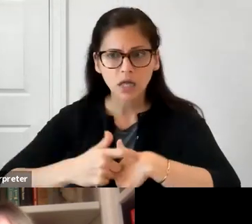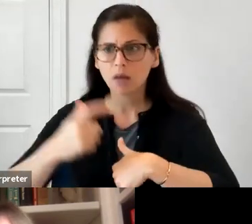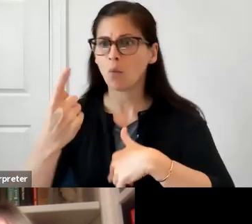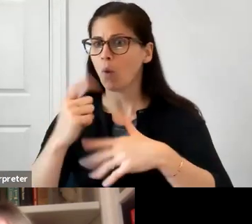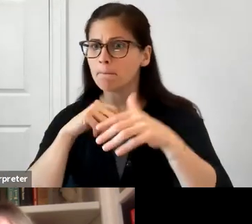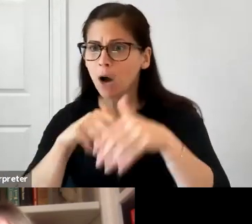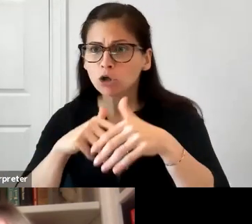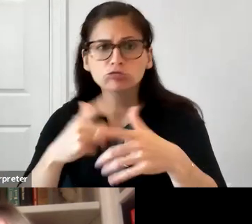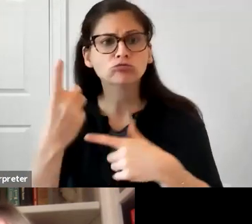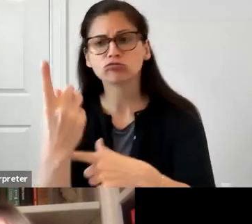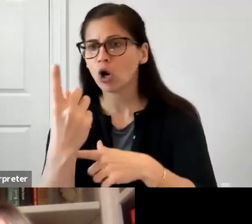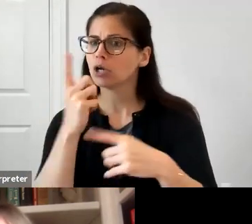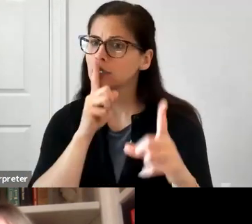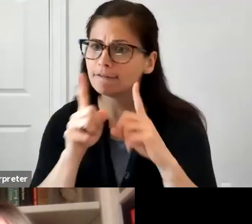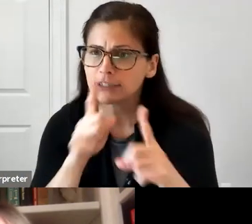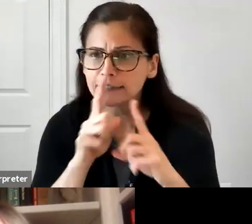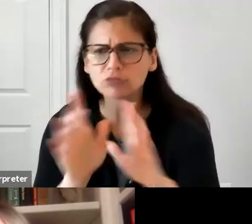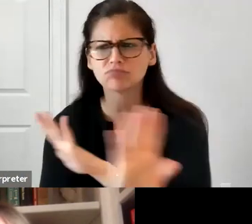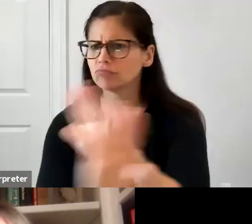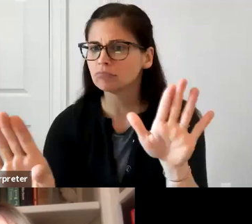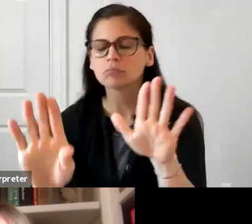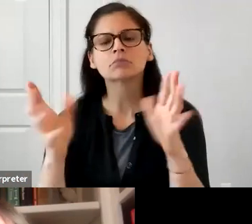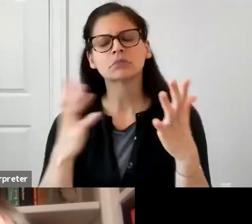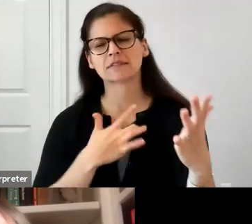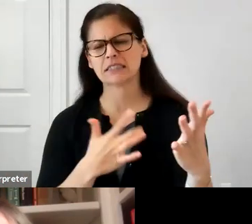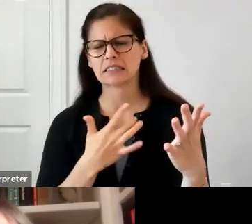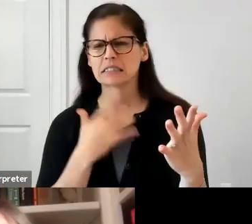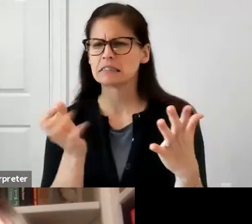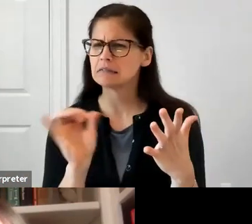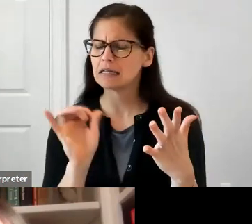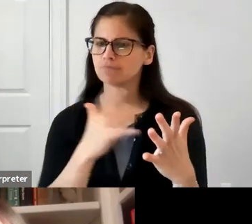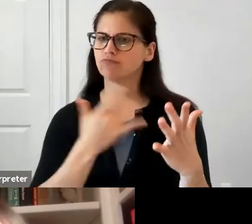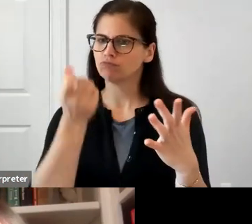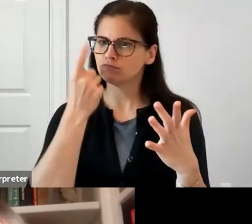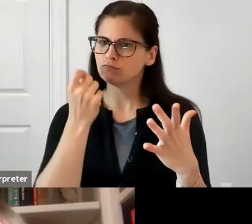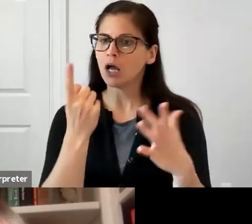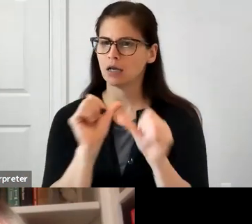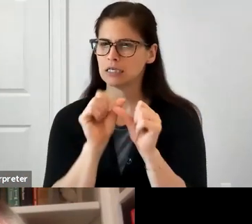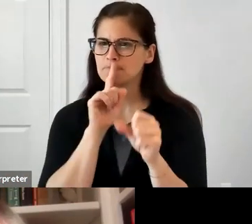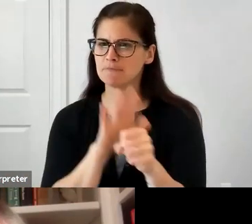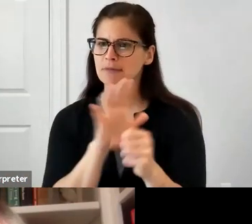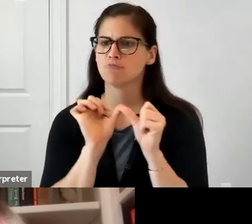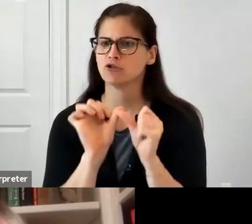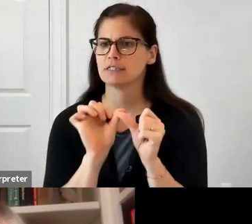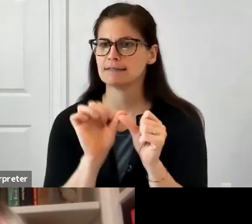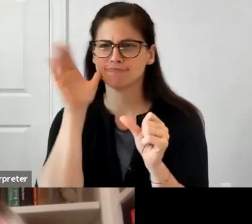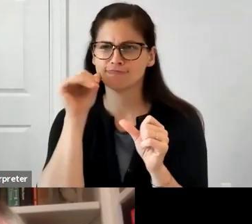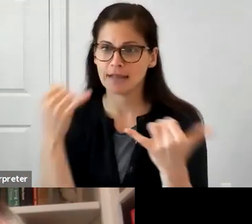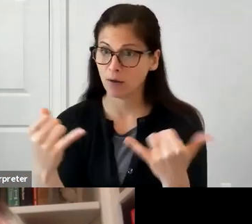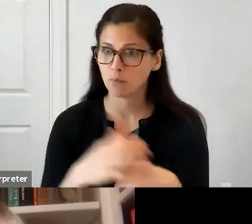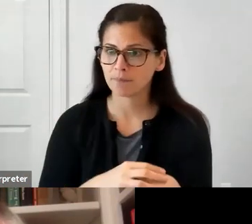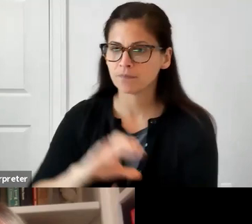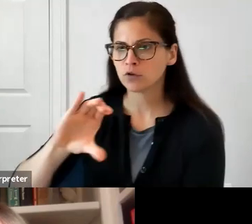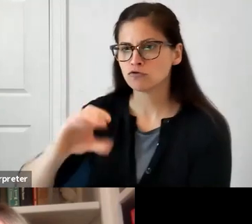a one conversation. There feels like a sense of commitment and persistence now. It